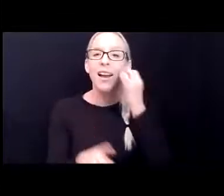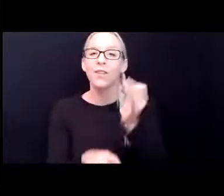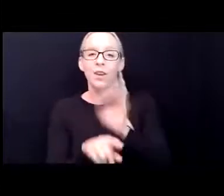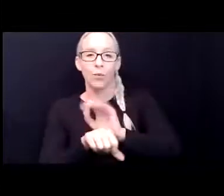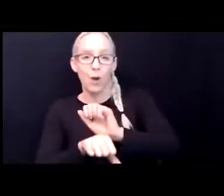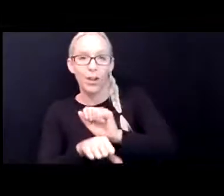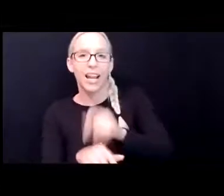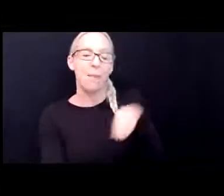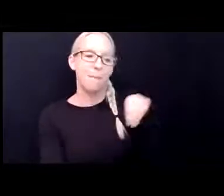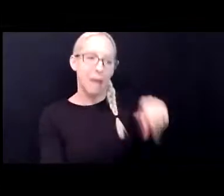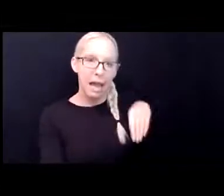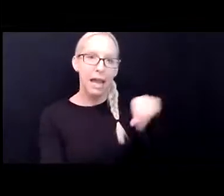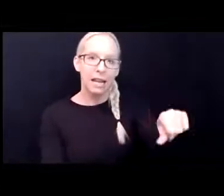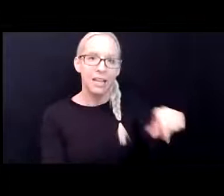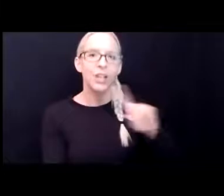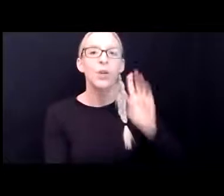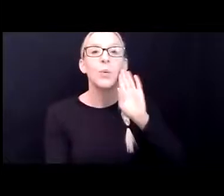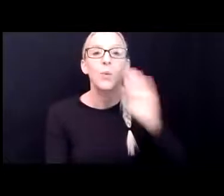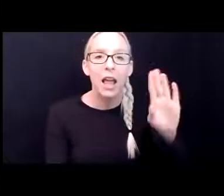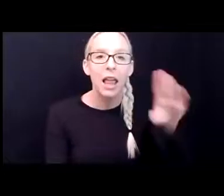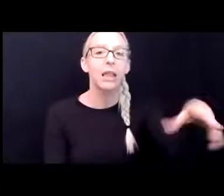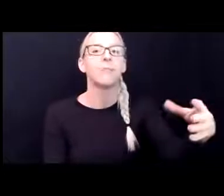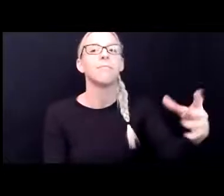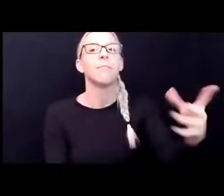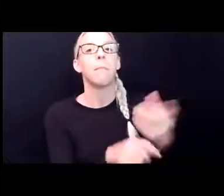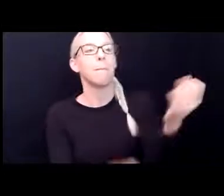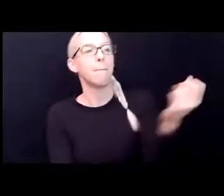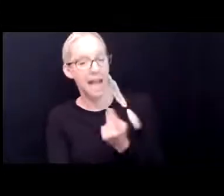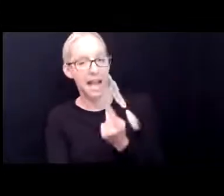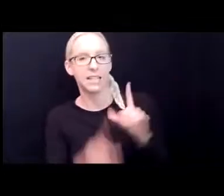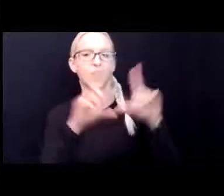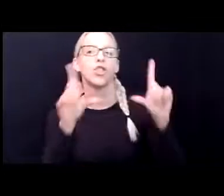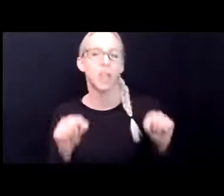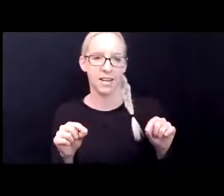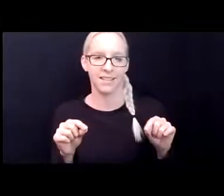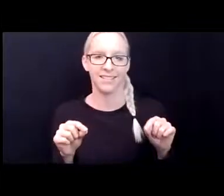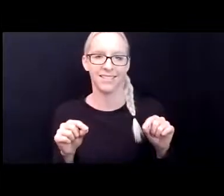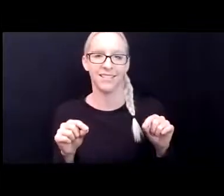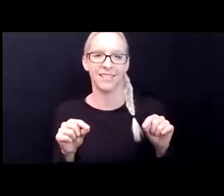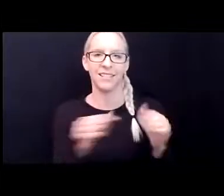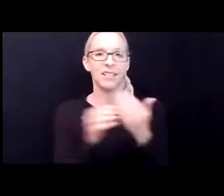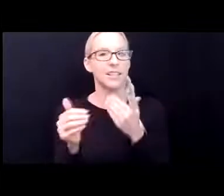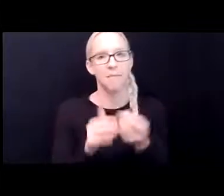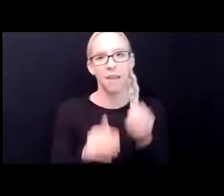can actually get a disability benefit, a check back from the government, even if we're not retirement age, if we